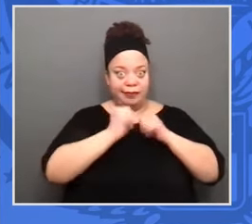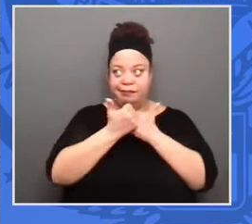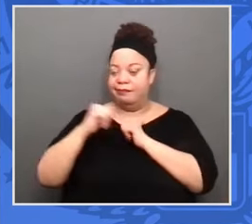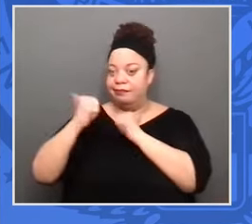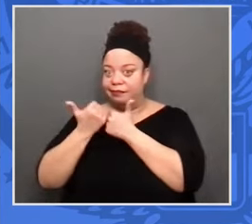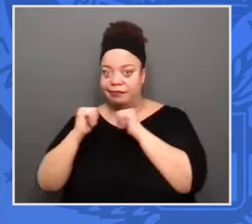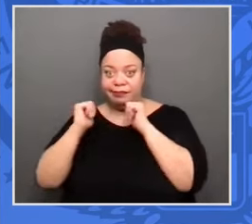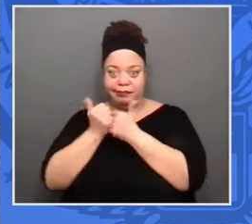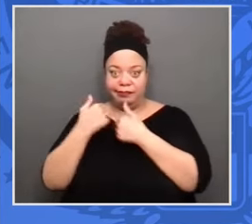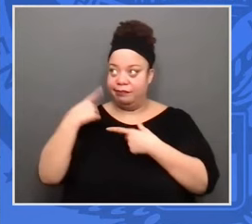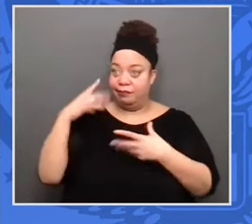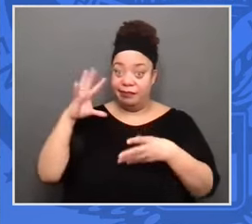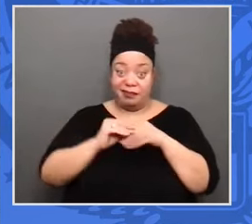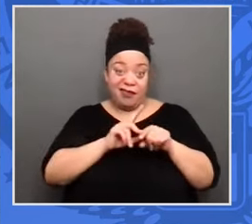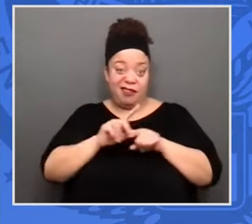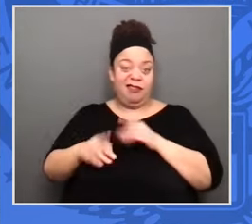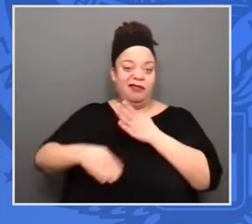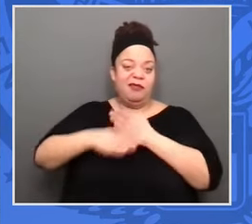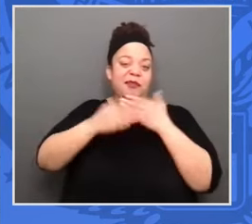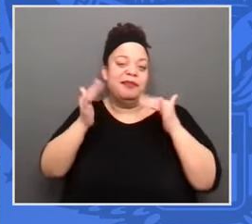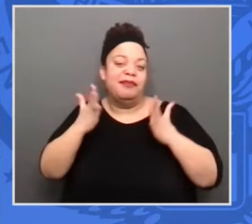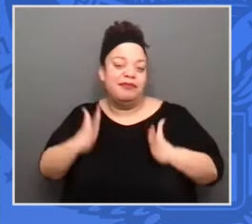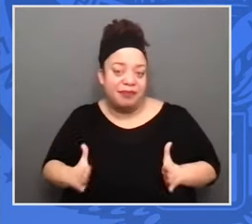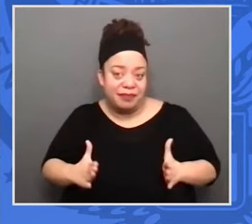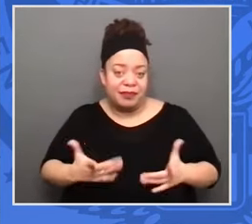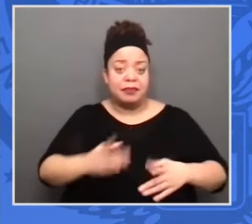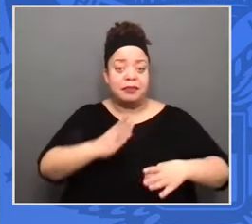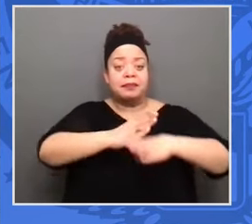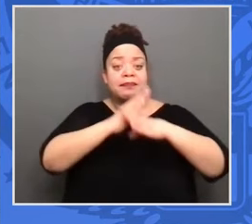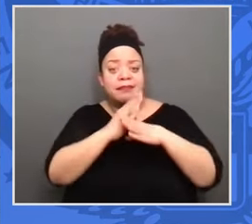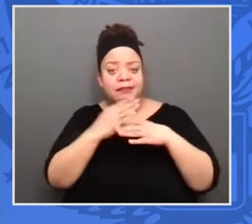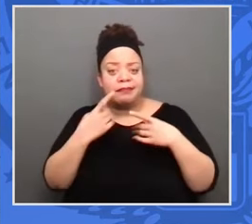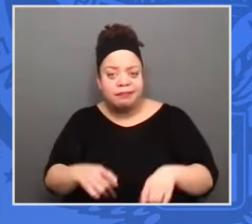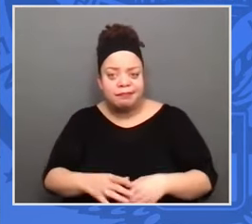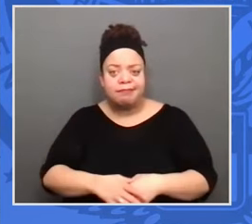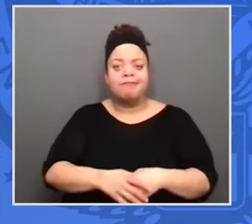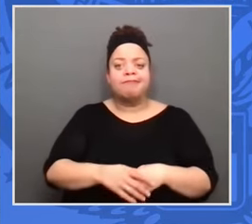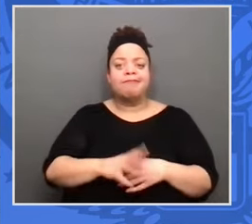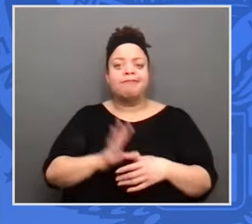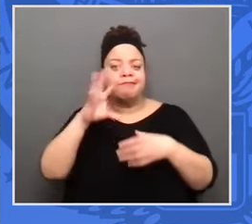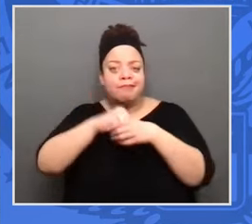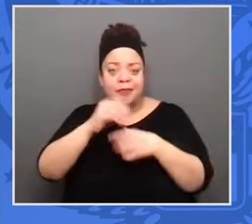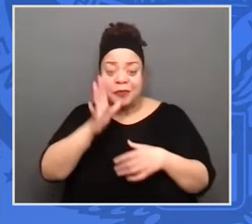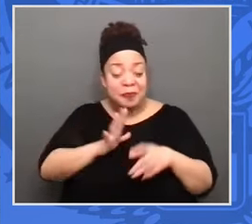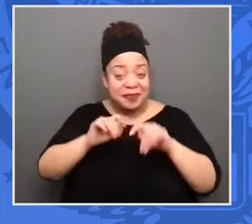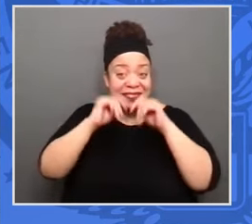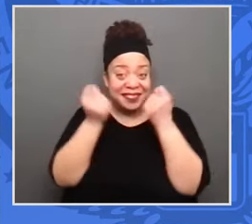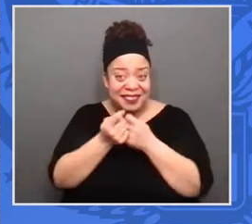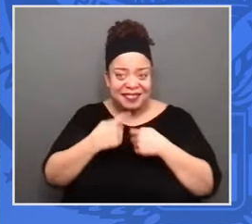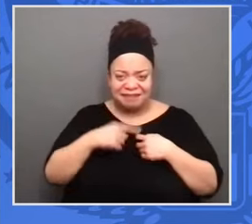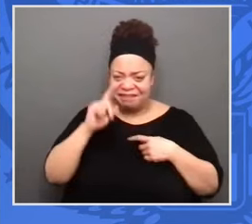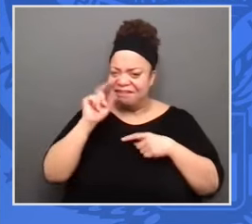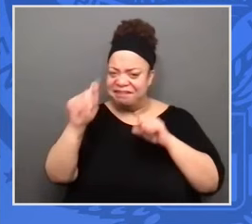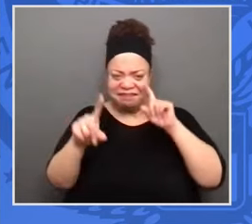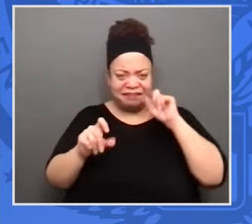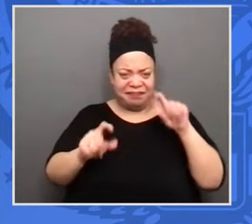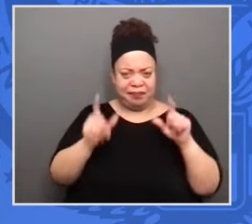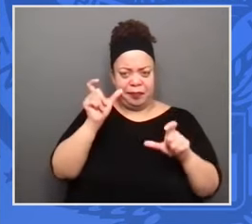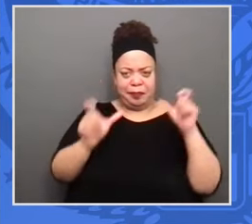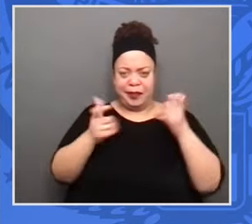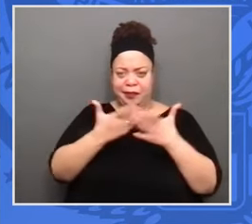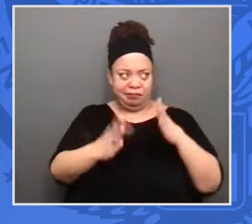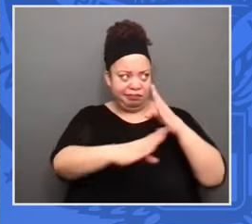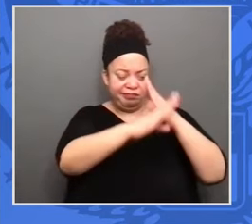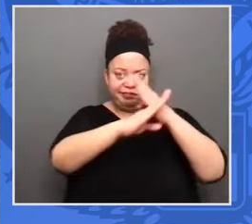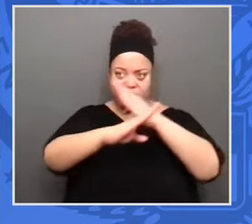team. But seeing other women break barriers and be the first at what they do inspired me and gave me the strength to succeed. And that's why it is